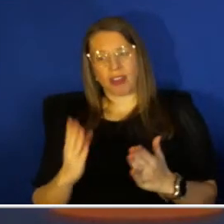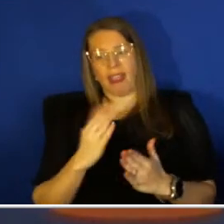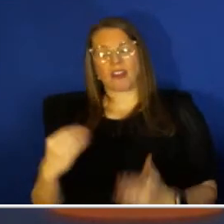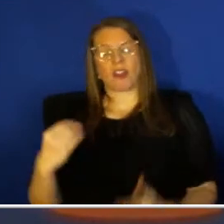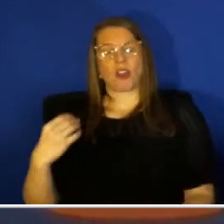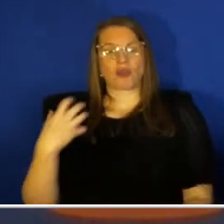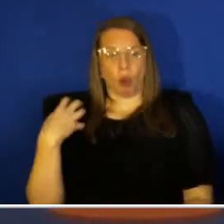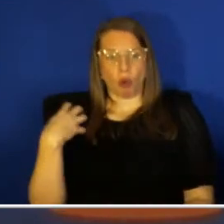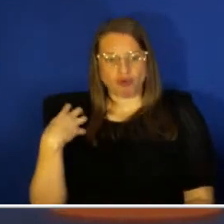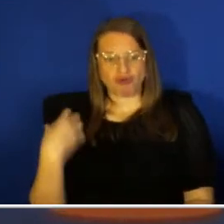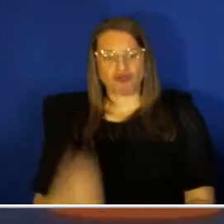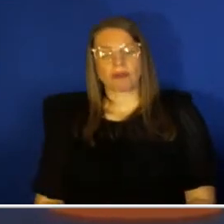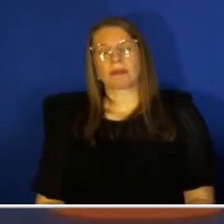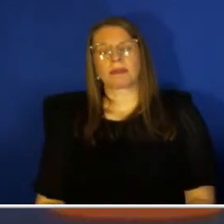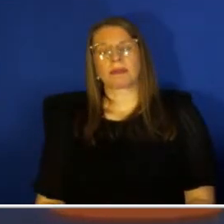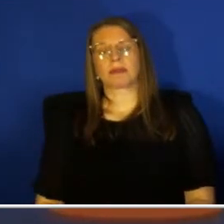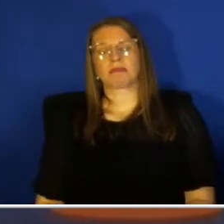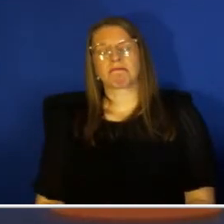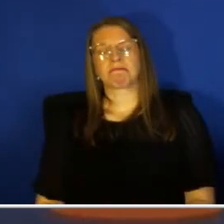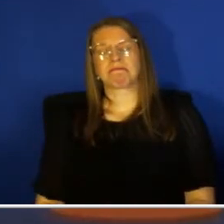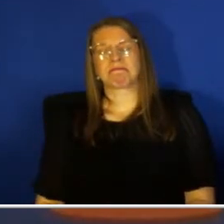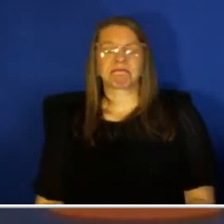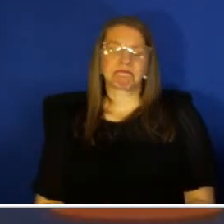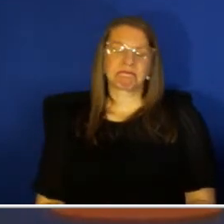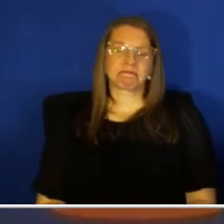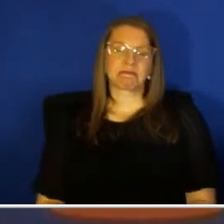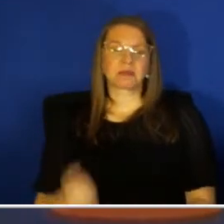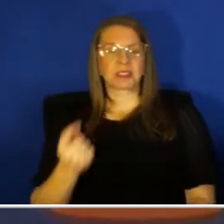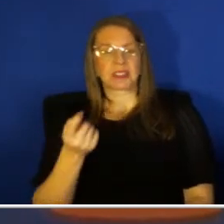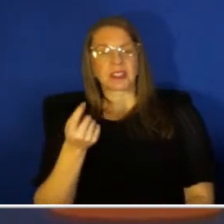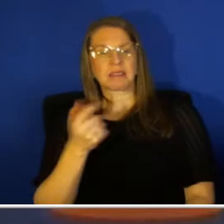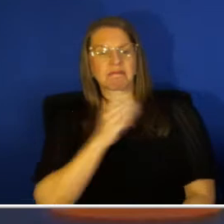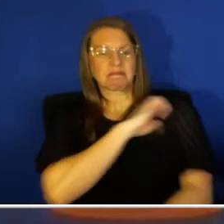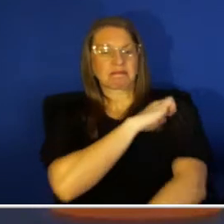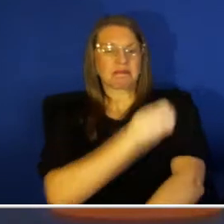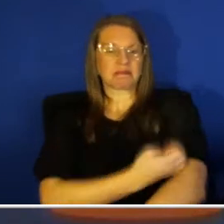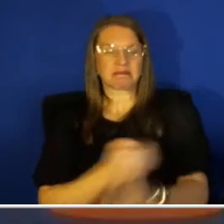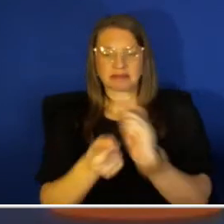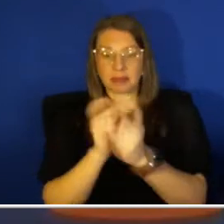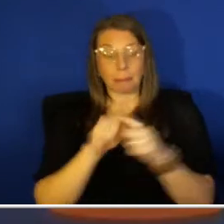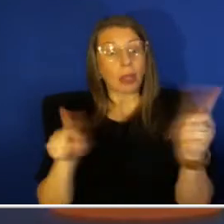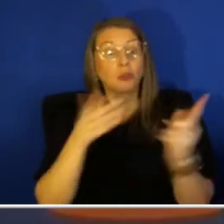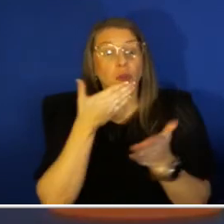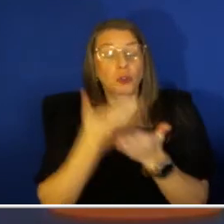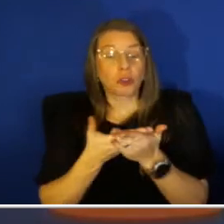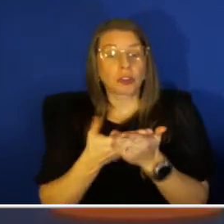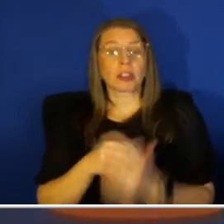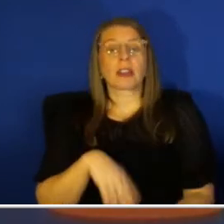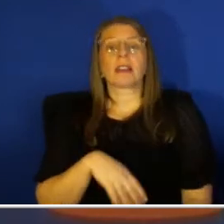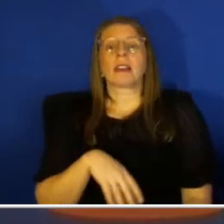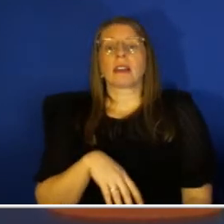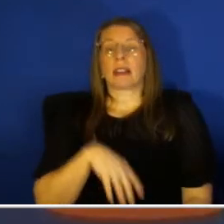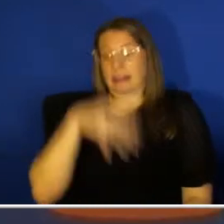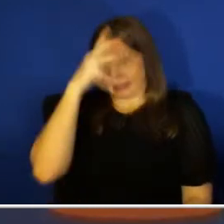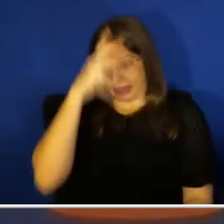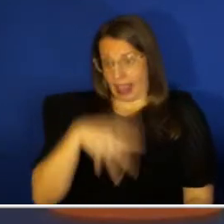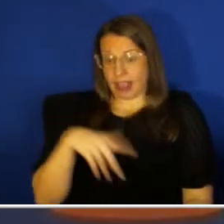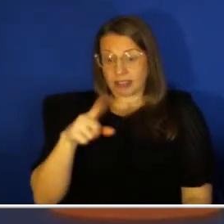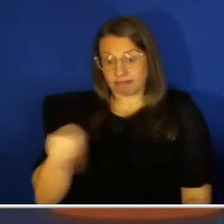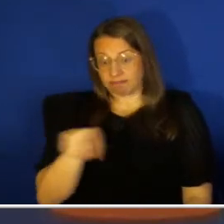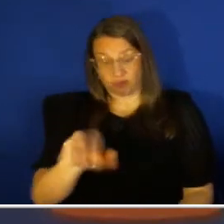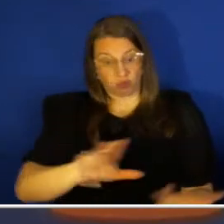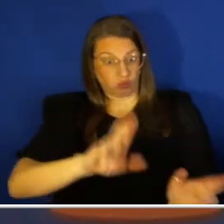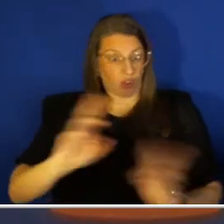coaches and things of that nature. It's a little bit of a different energy. It's a good energy. Guys are ready to